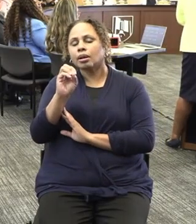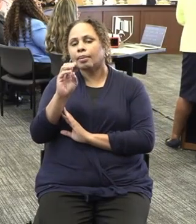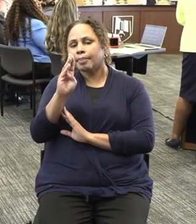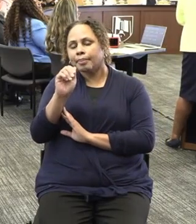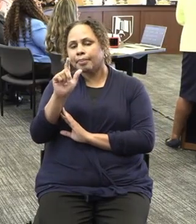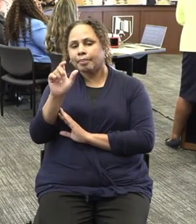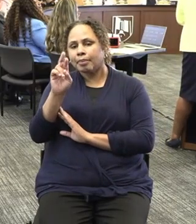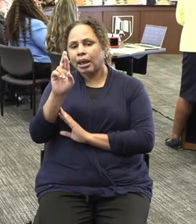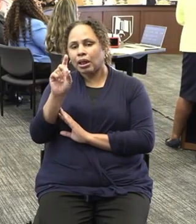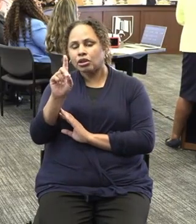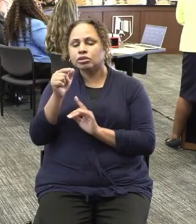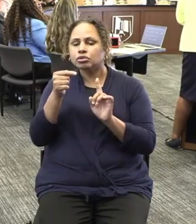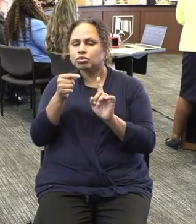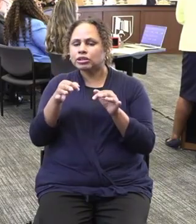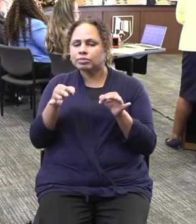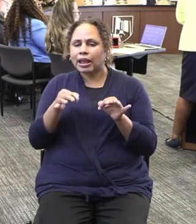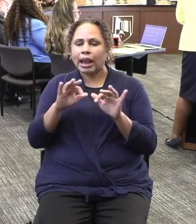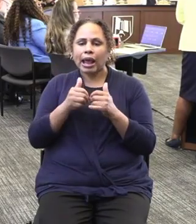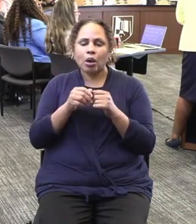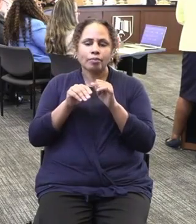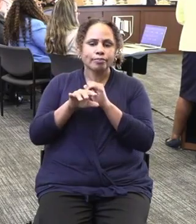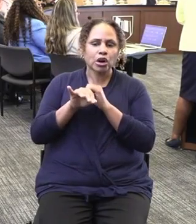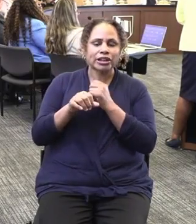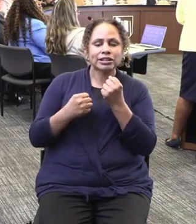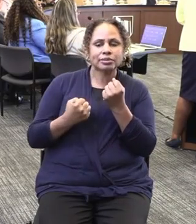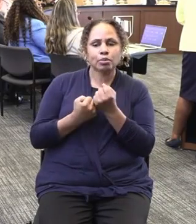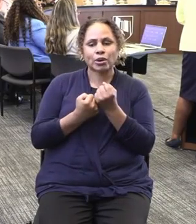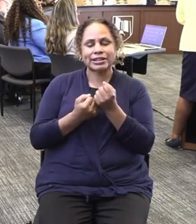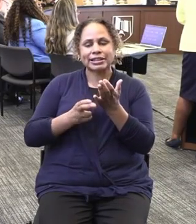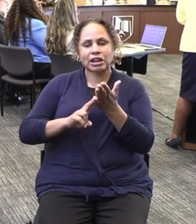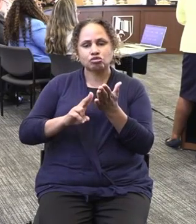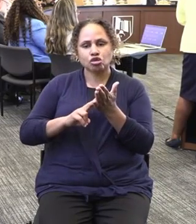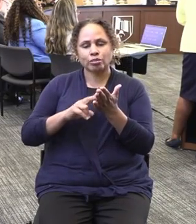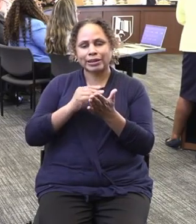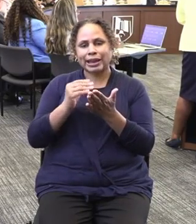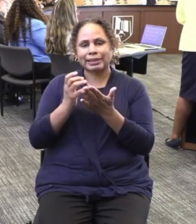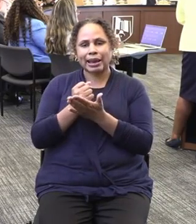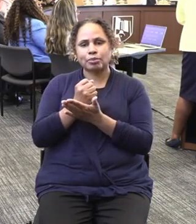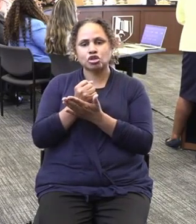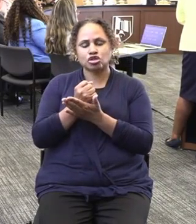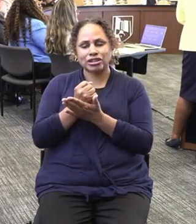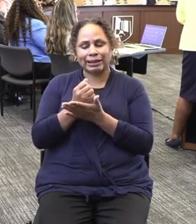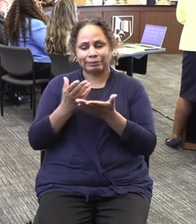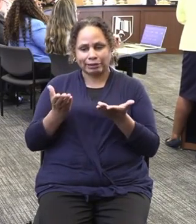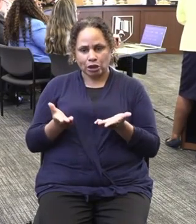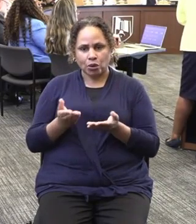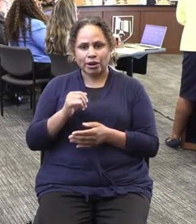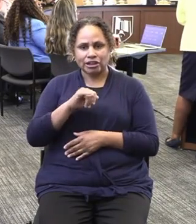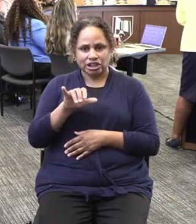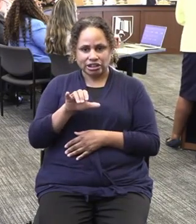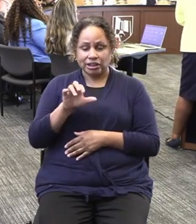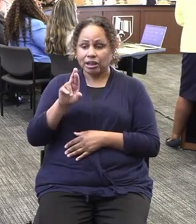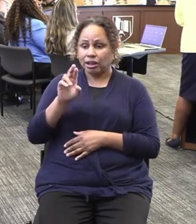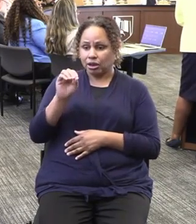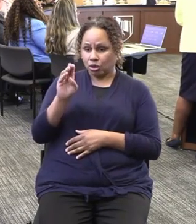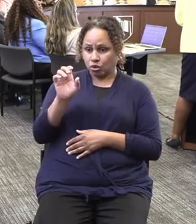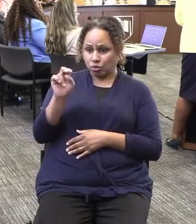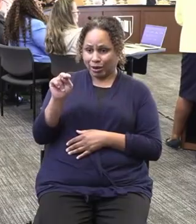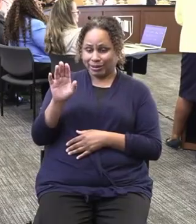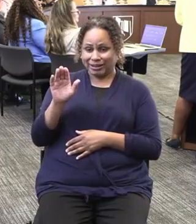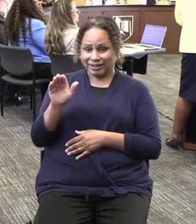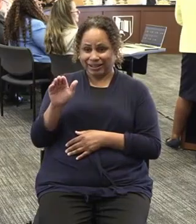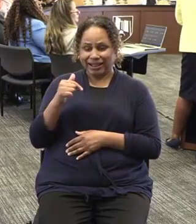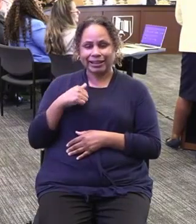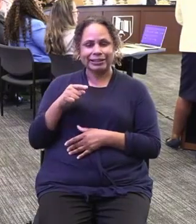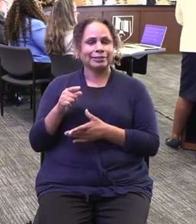marketing supports enrollment and the opportunity at JJC. Robin, I just have to talk to her about her